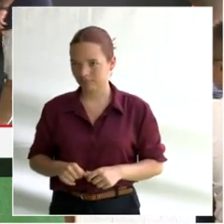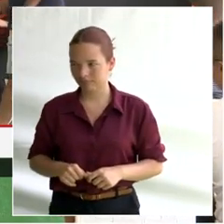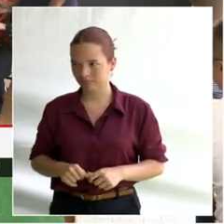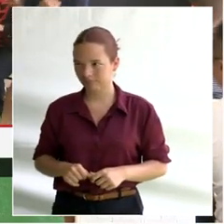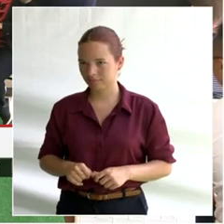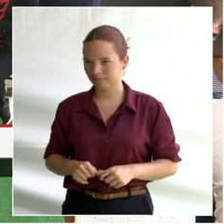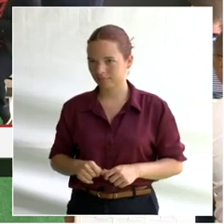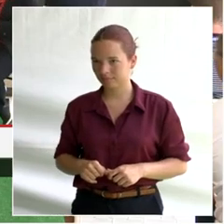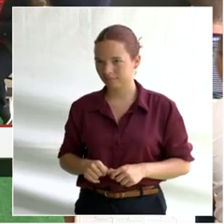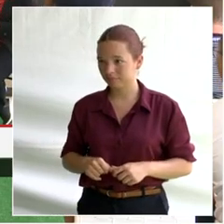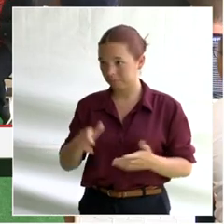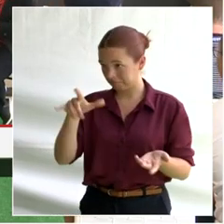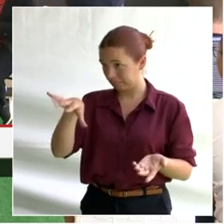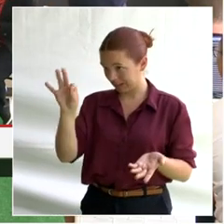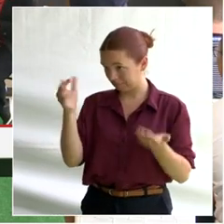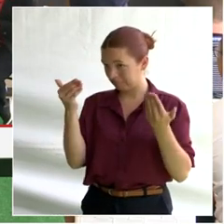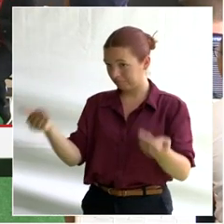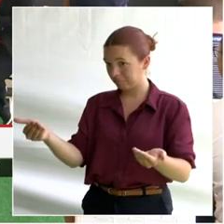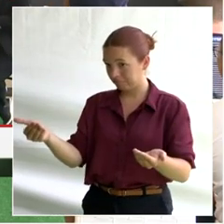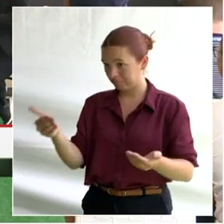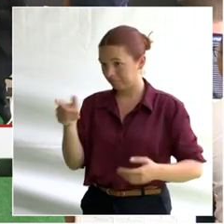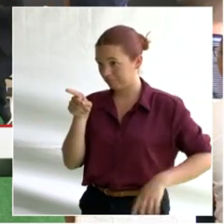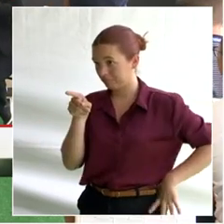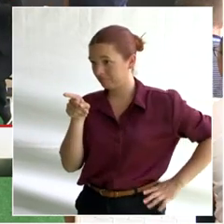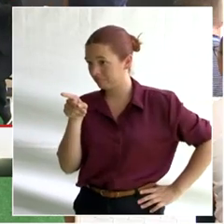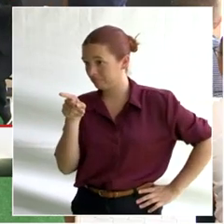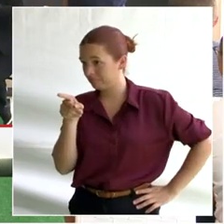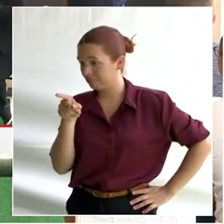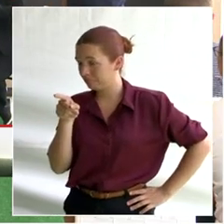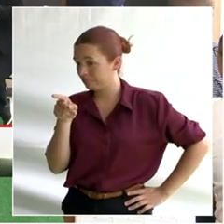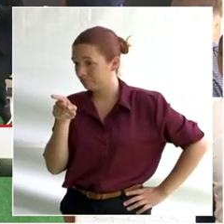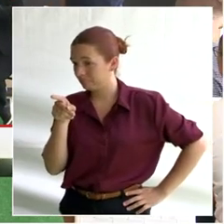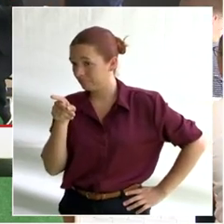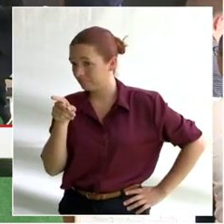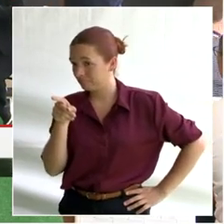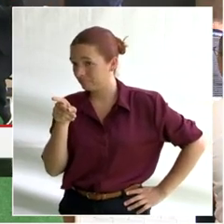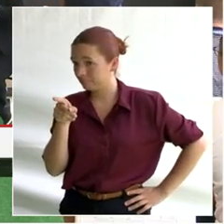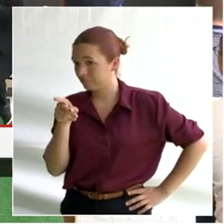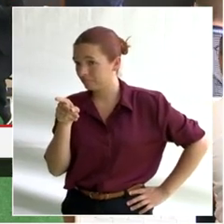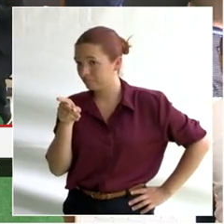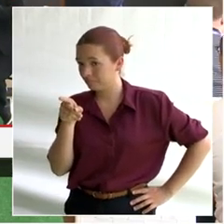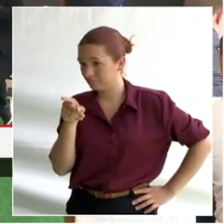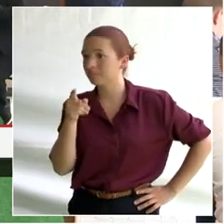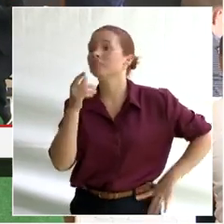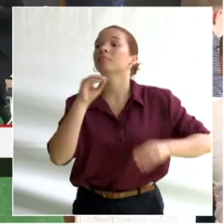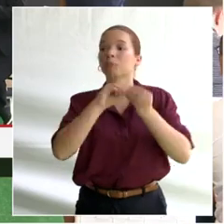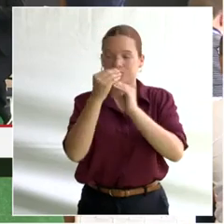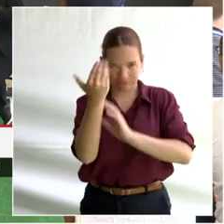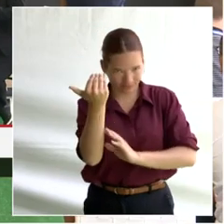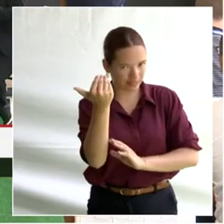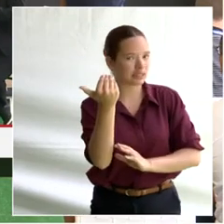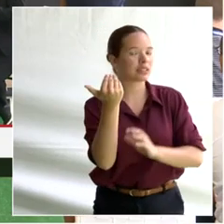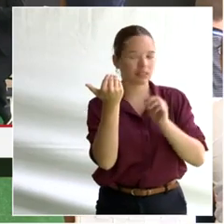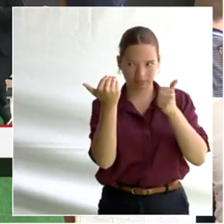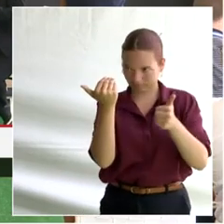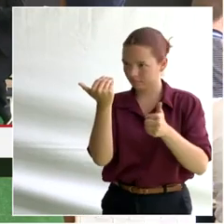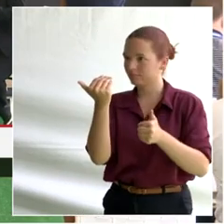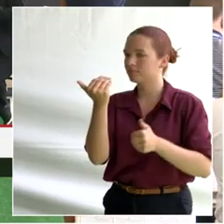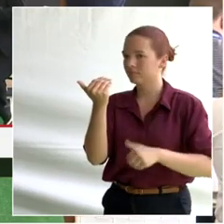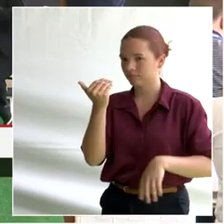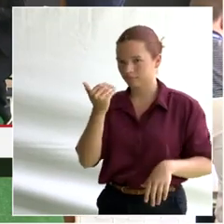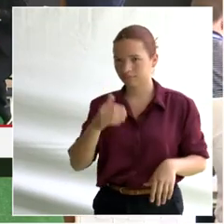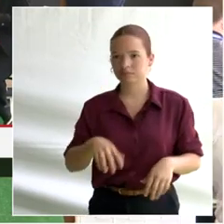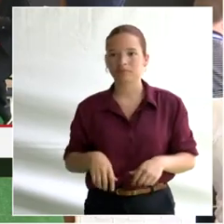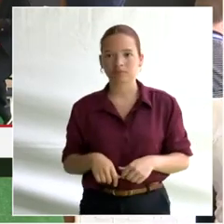Please show them to the crowd. Wow. This is going to be chip 15, and that belongs to Elise Mertens.